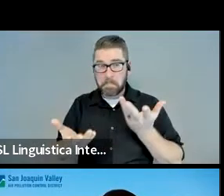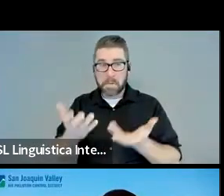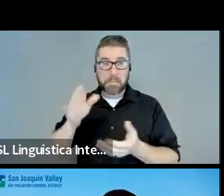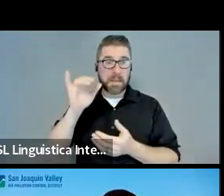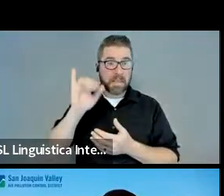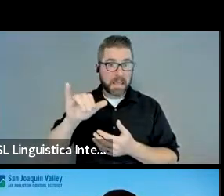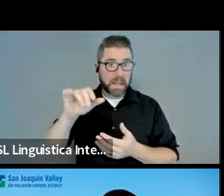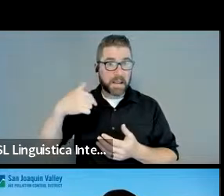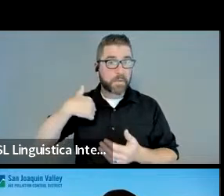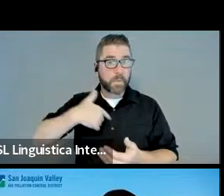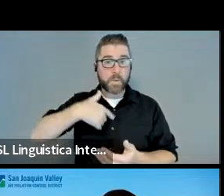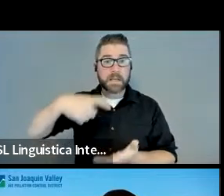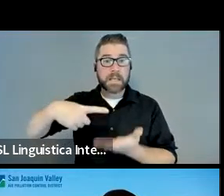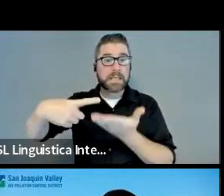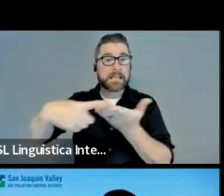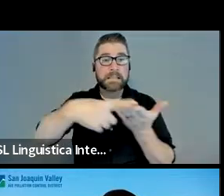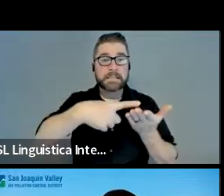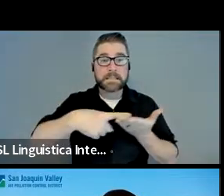But